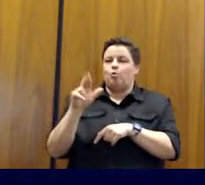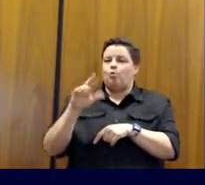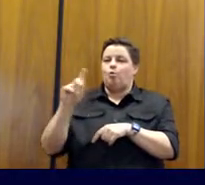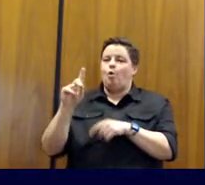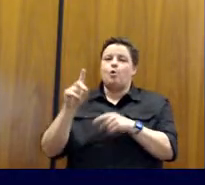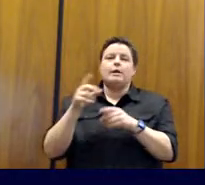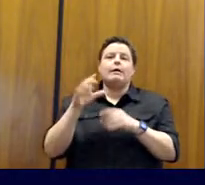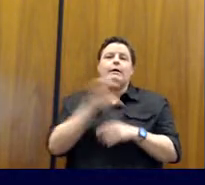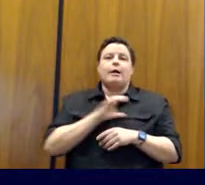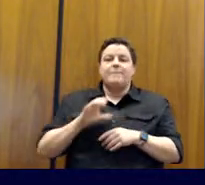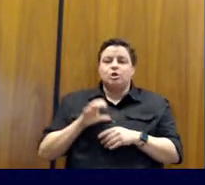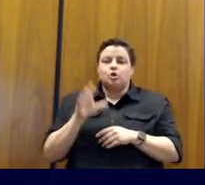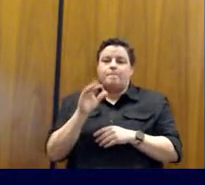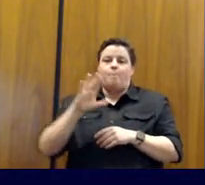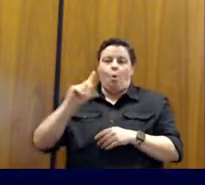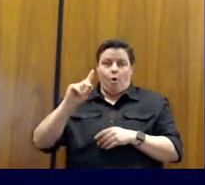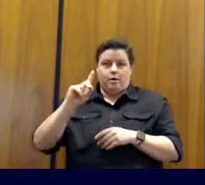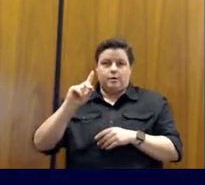Board of Road Commissioners.